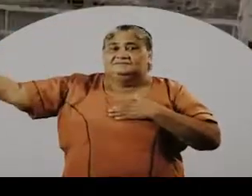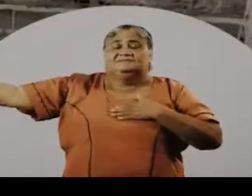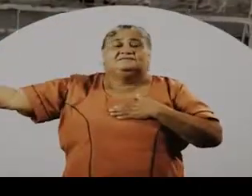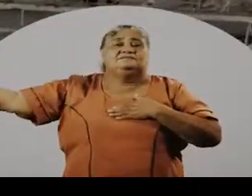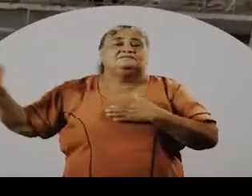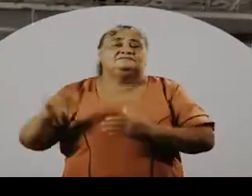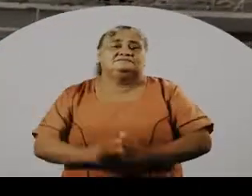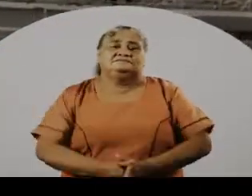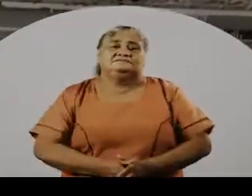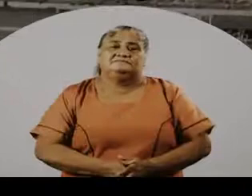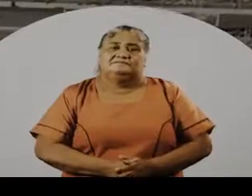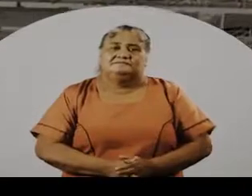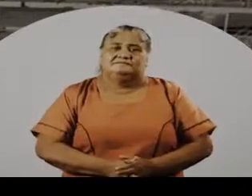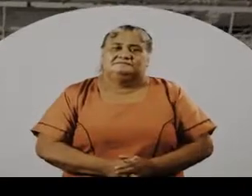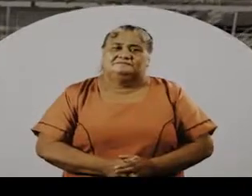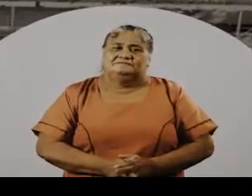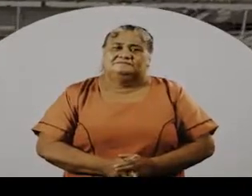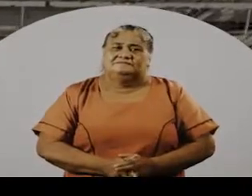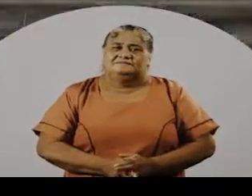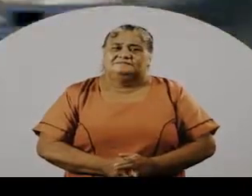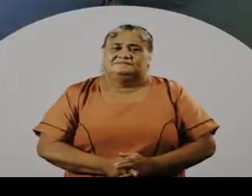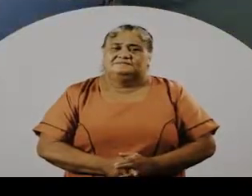Ma le faa I lo I tu tau matau.